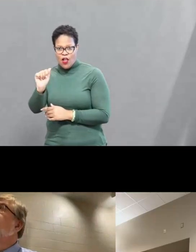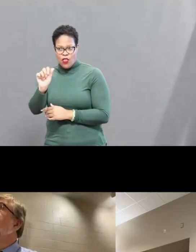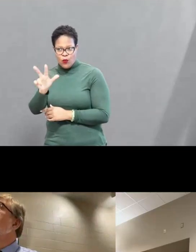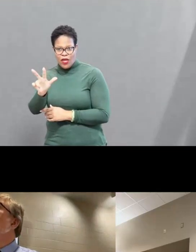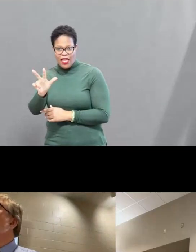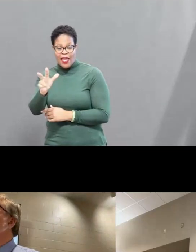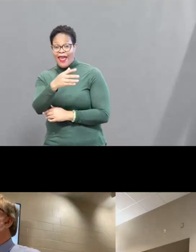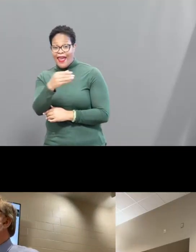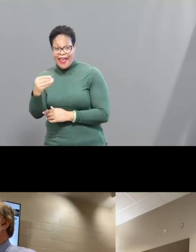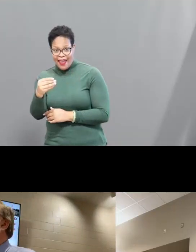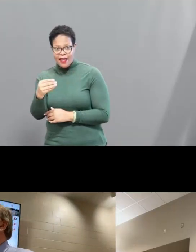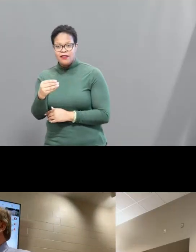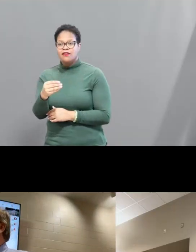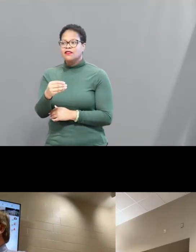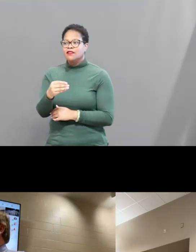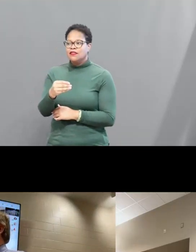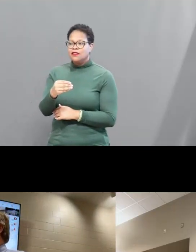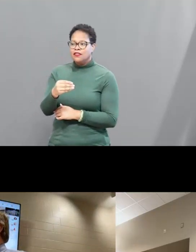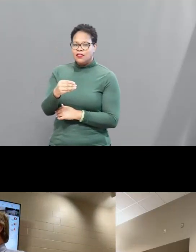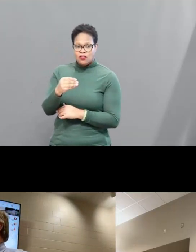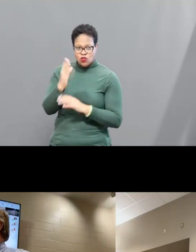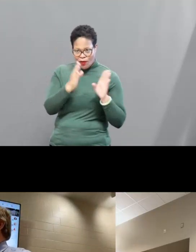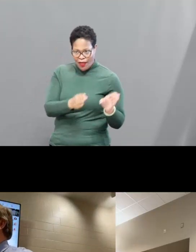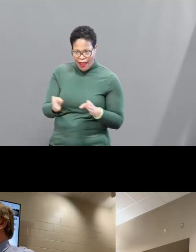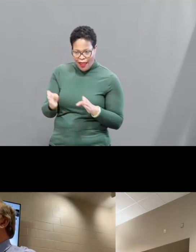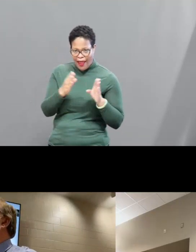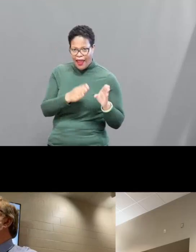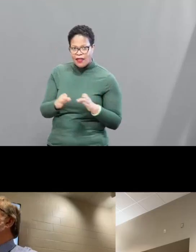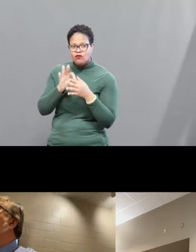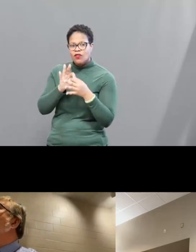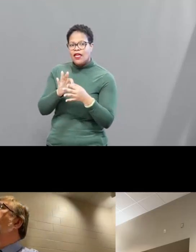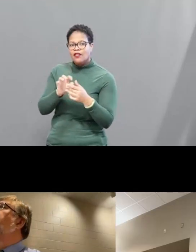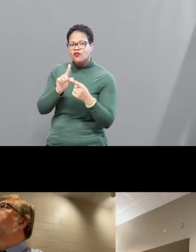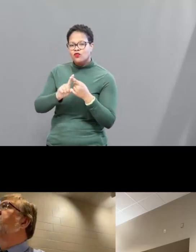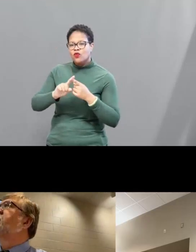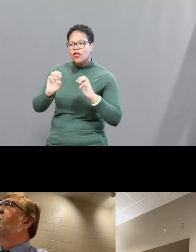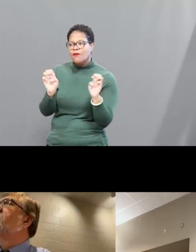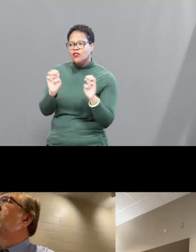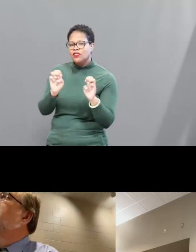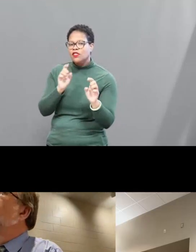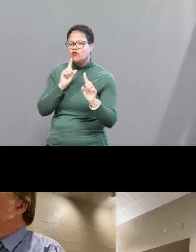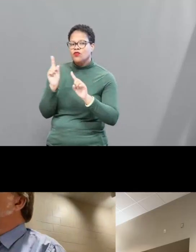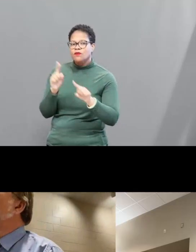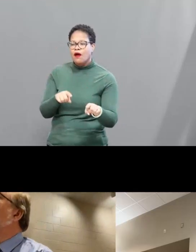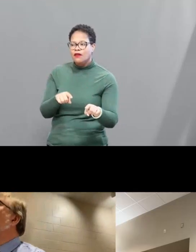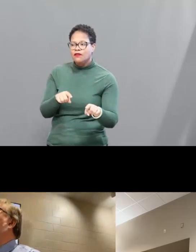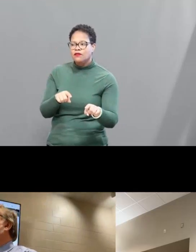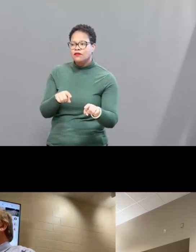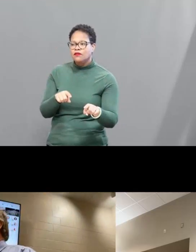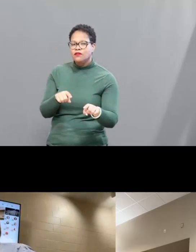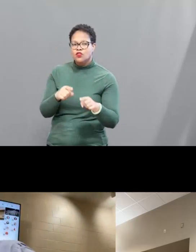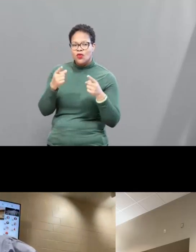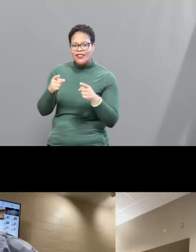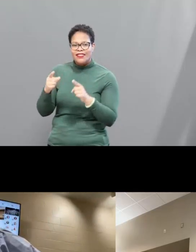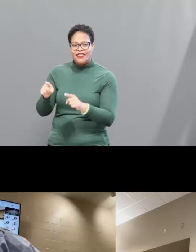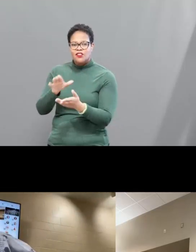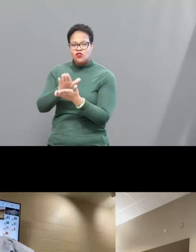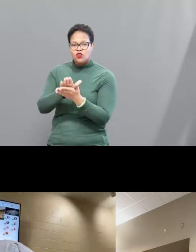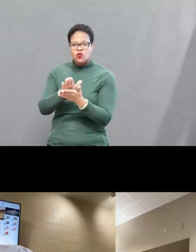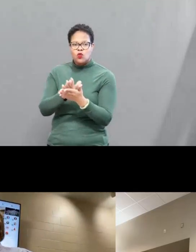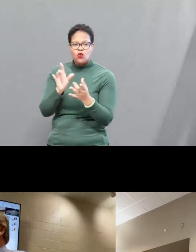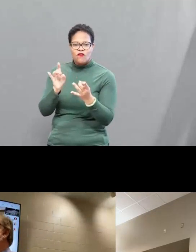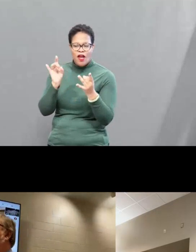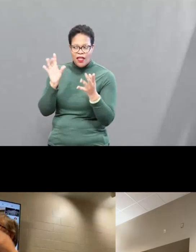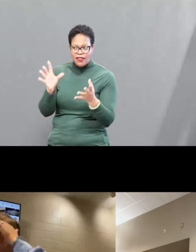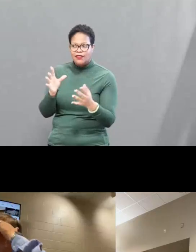143-318.11A3, and to formulate plans relating to emergency response to incidents of school violence,